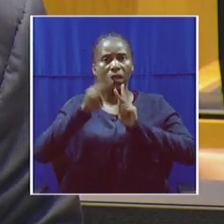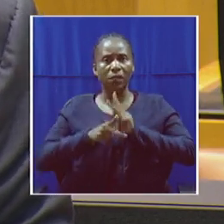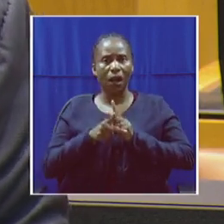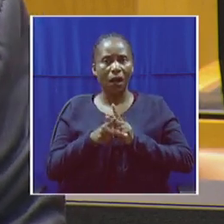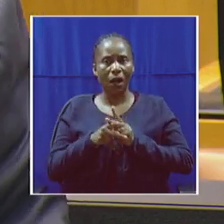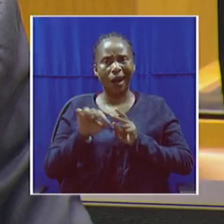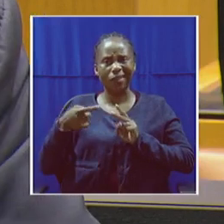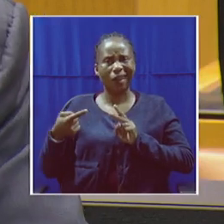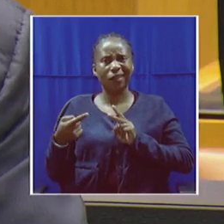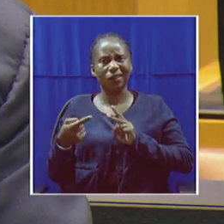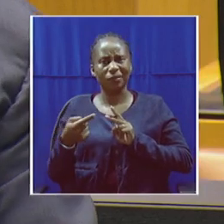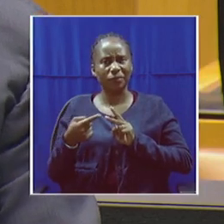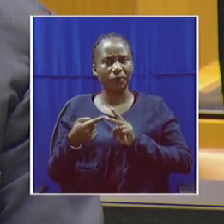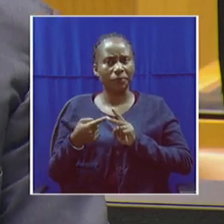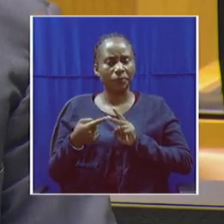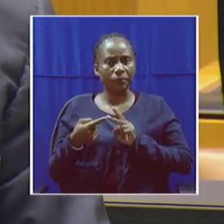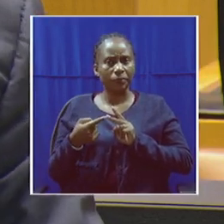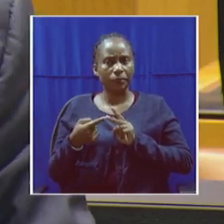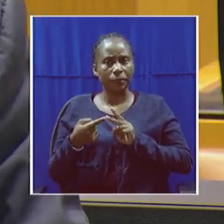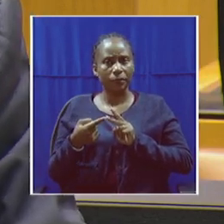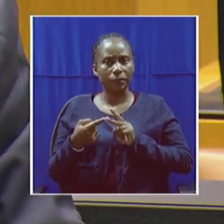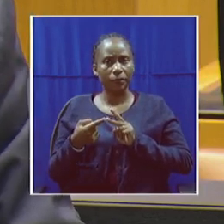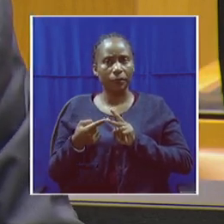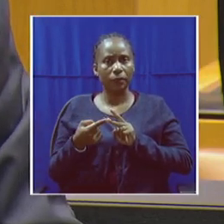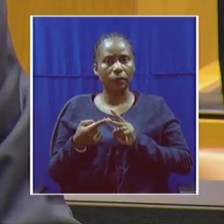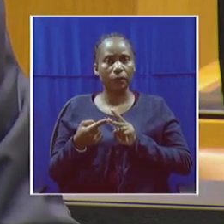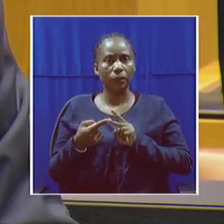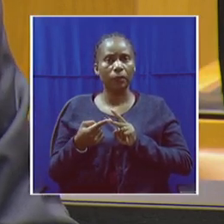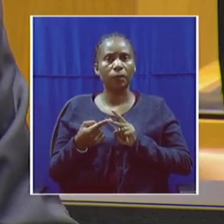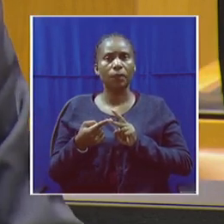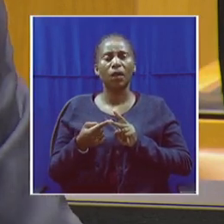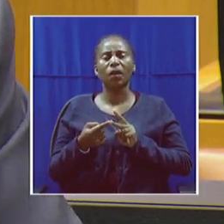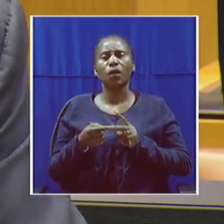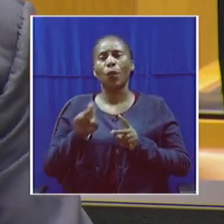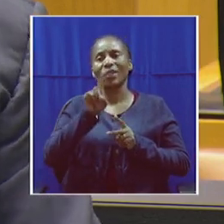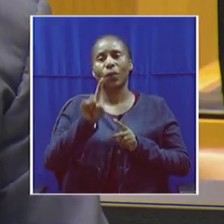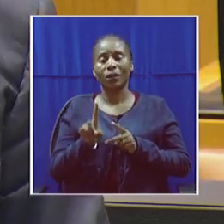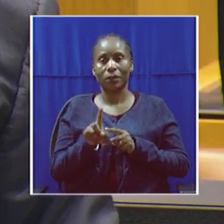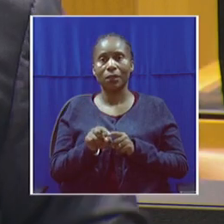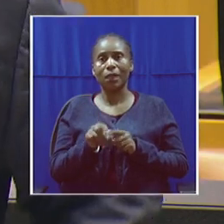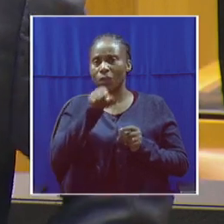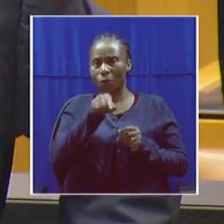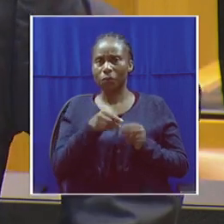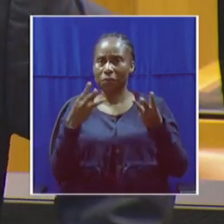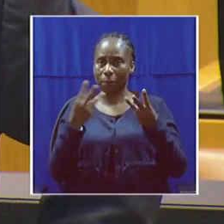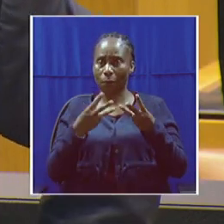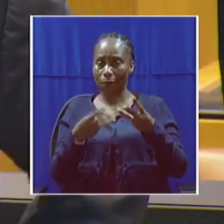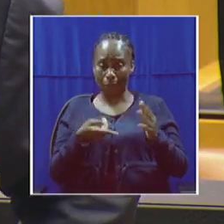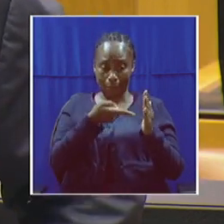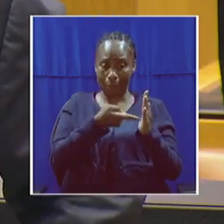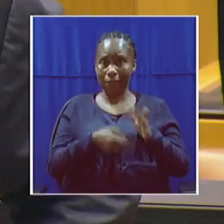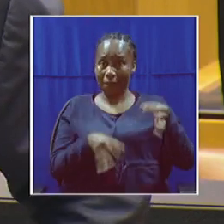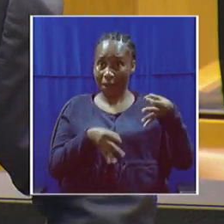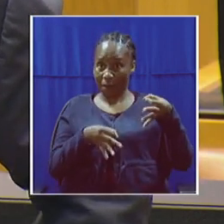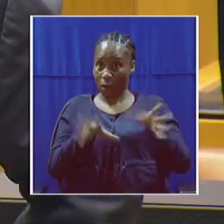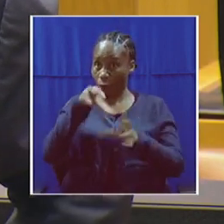rodri um and the question is have they contributed towards the pay paper the